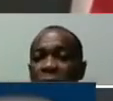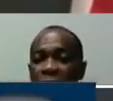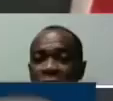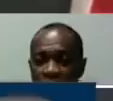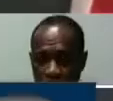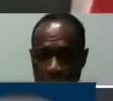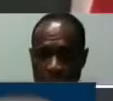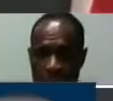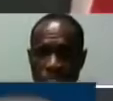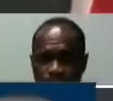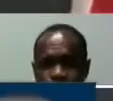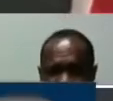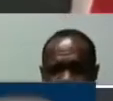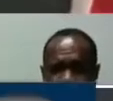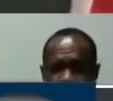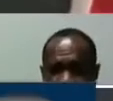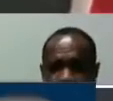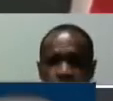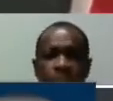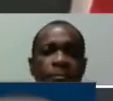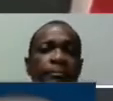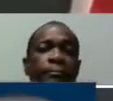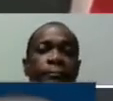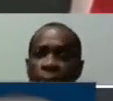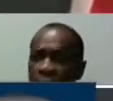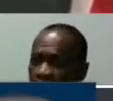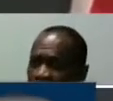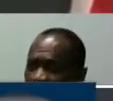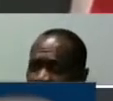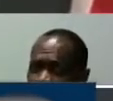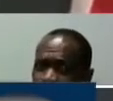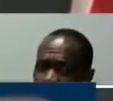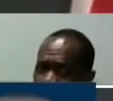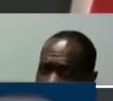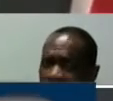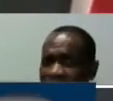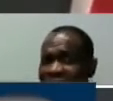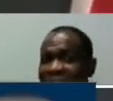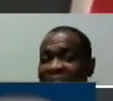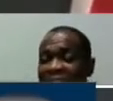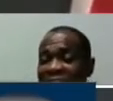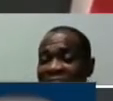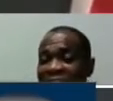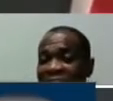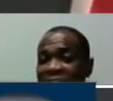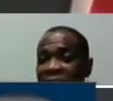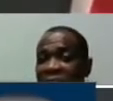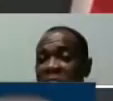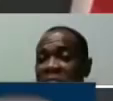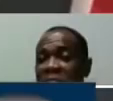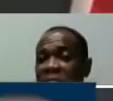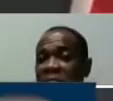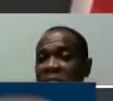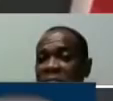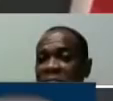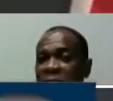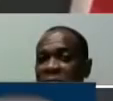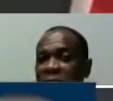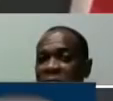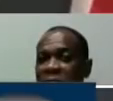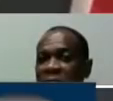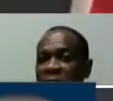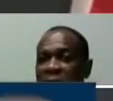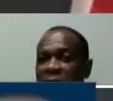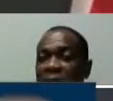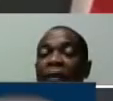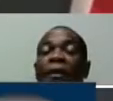immunity. Those people who point to the fact that, yes, vaccinated people are getting infected, and some are